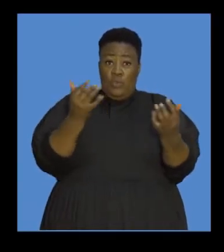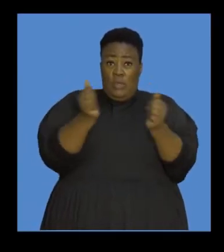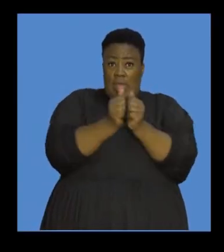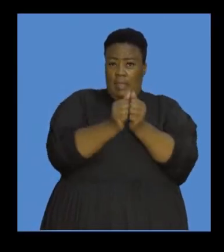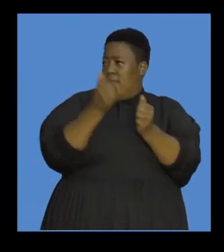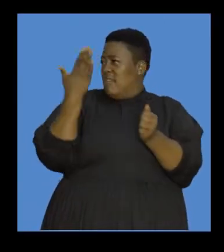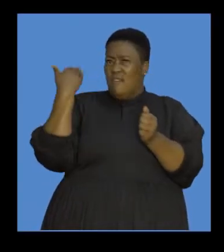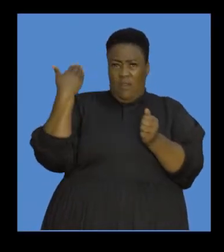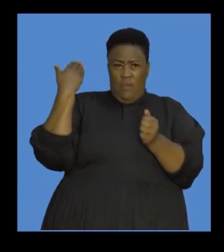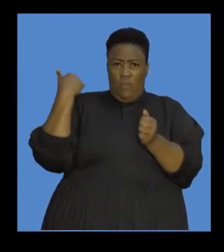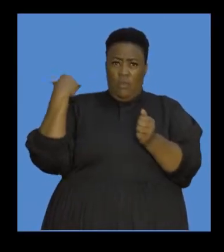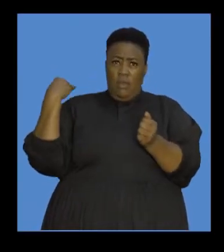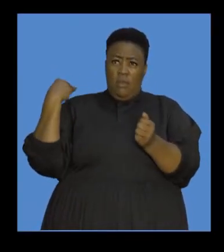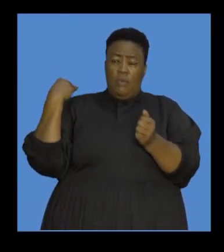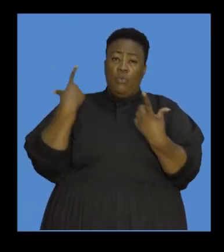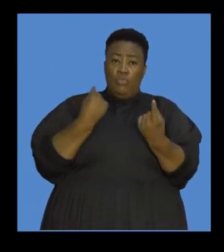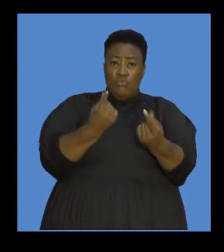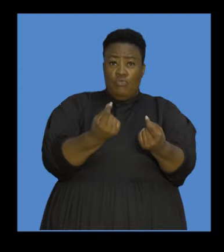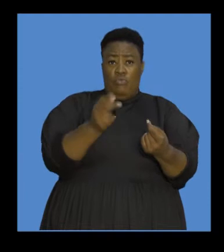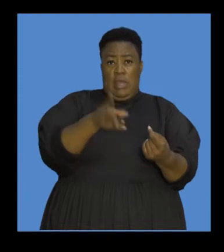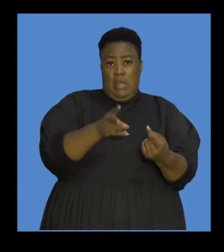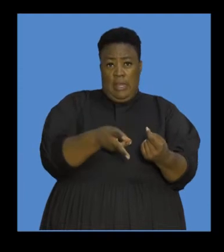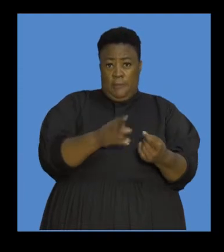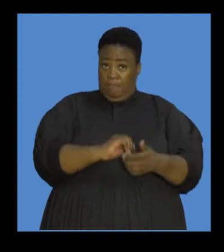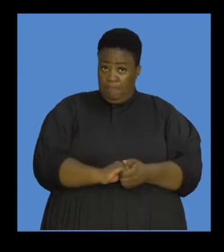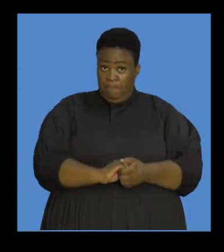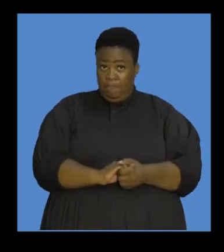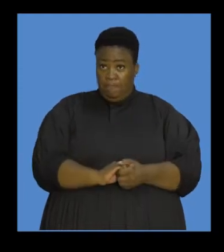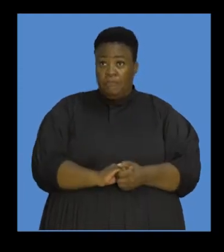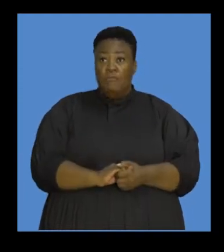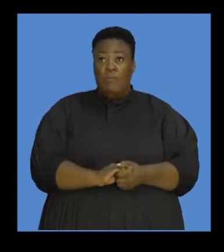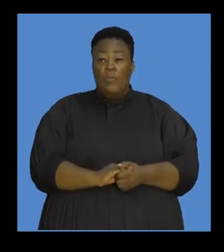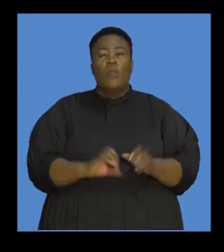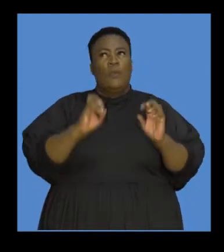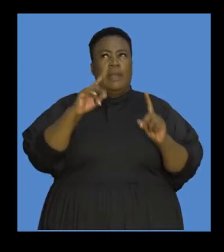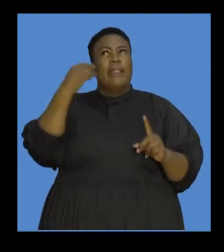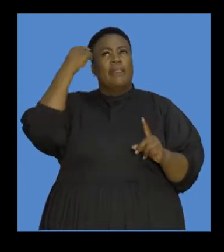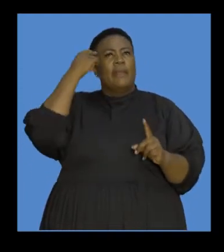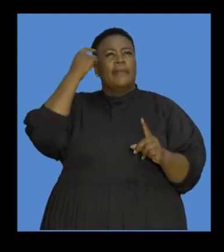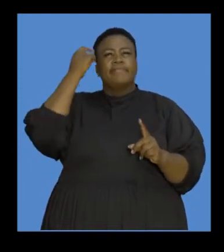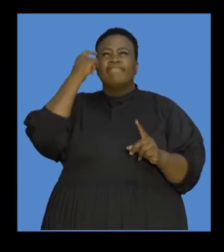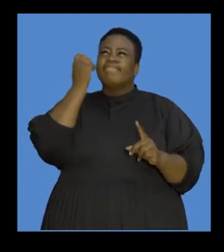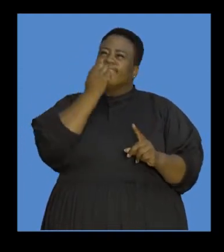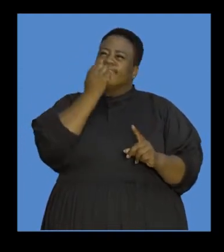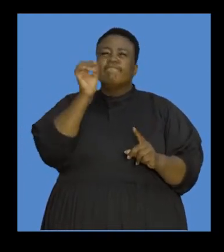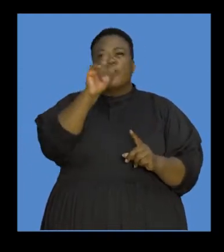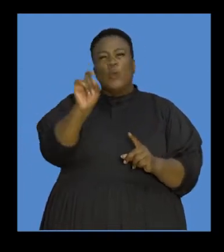okay? So, there we go. Let's think about some